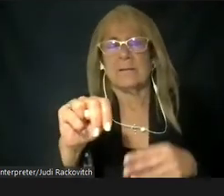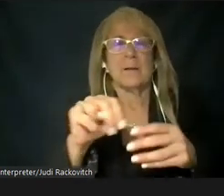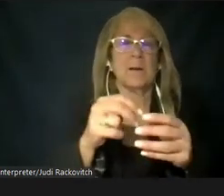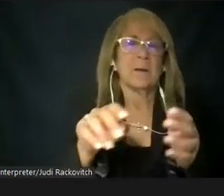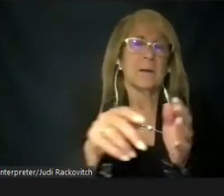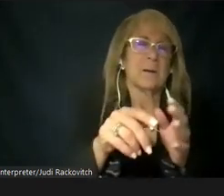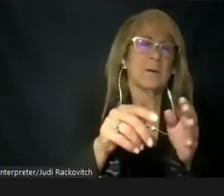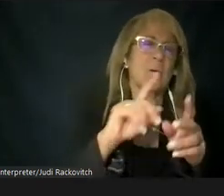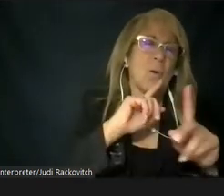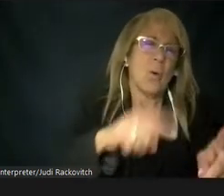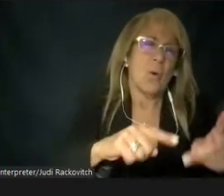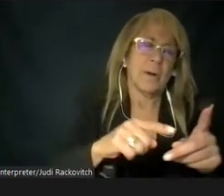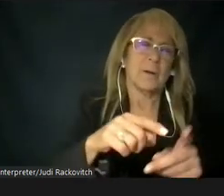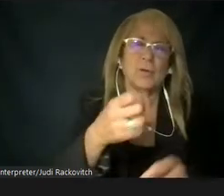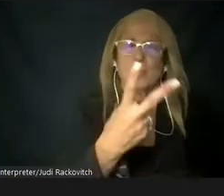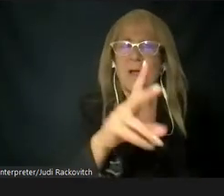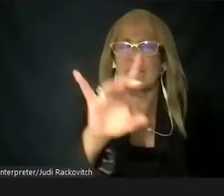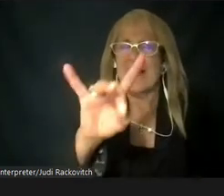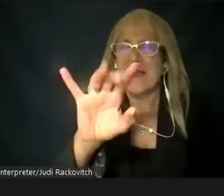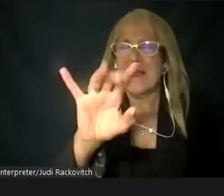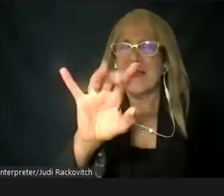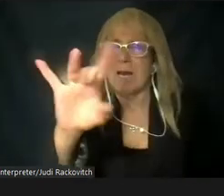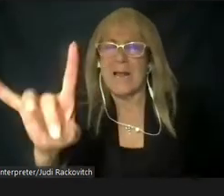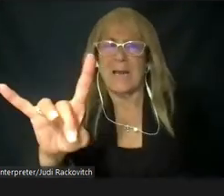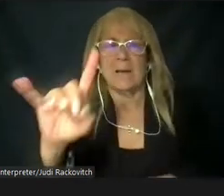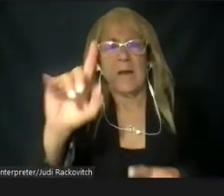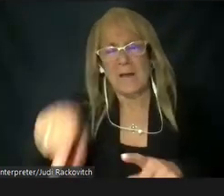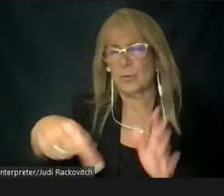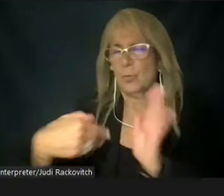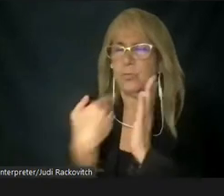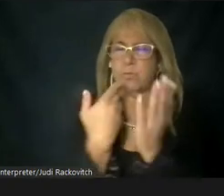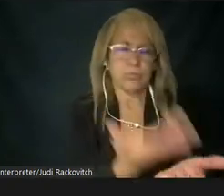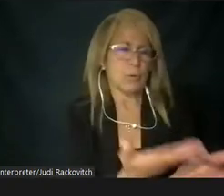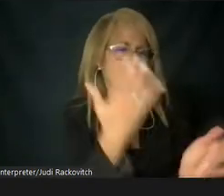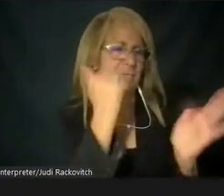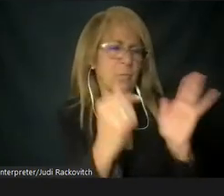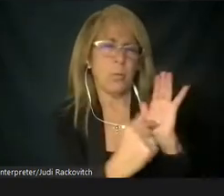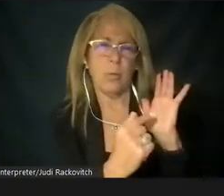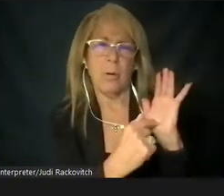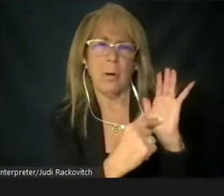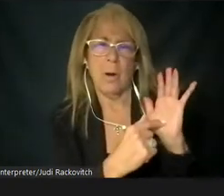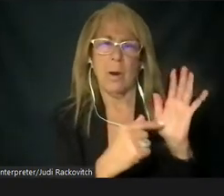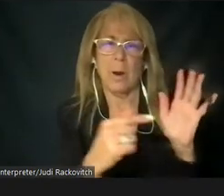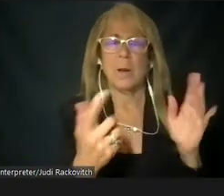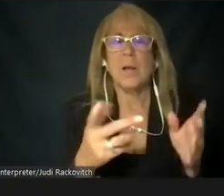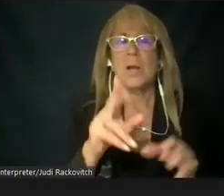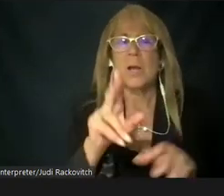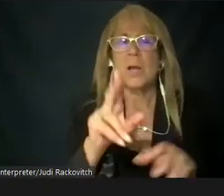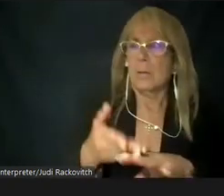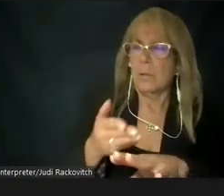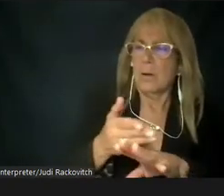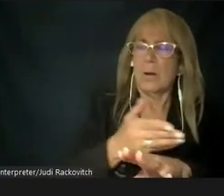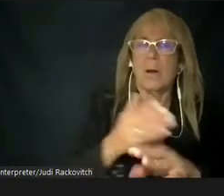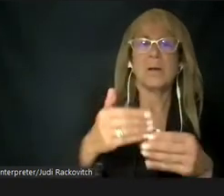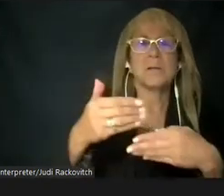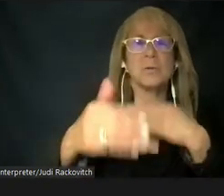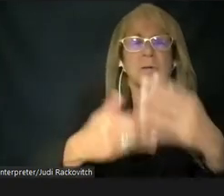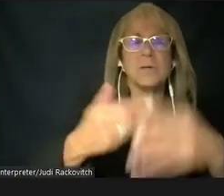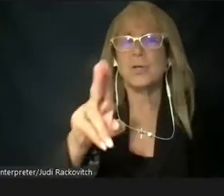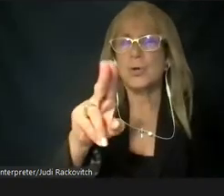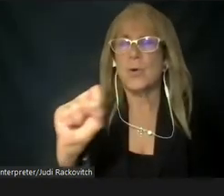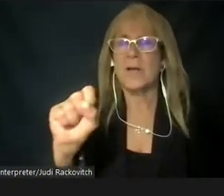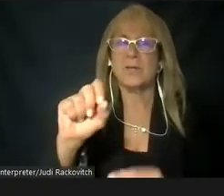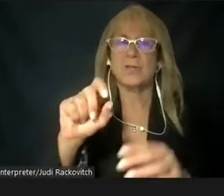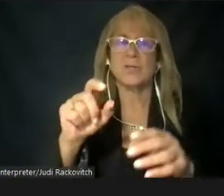consider the effects of their actions on environmental justice communities. In subsequent years, the U.S. of Transportation and the Federal Highway